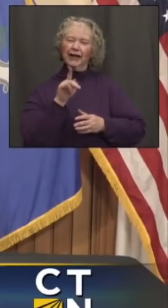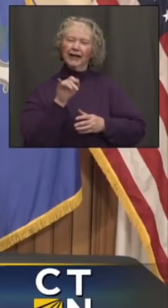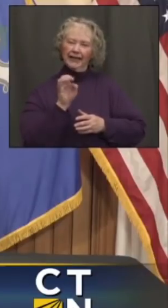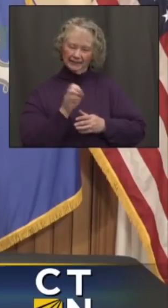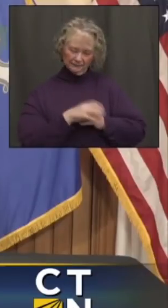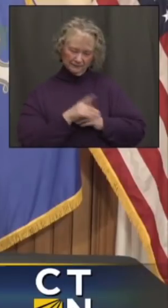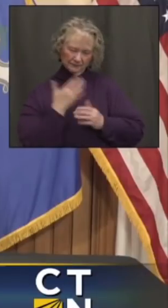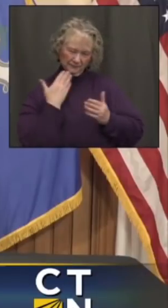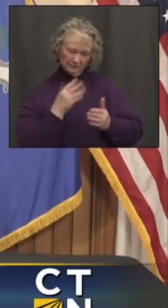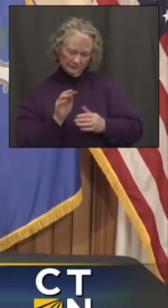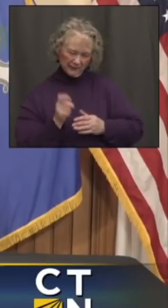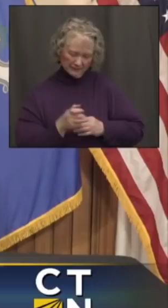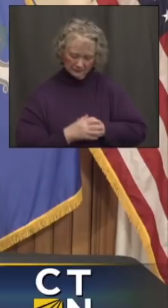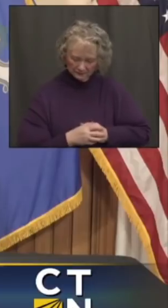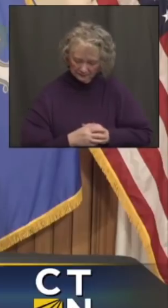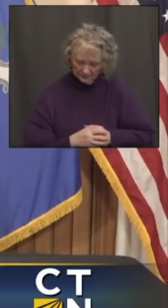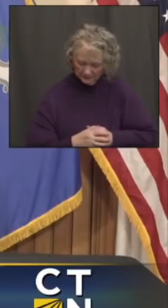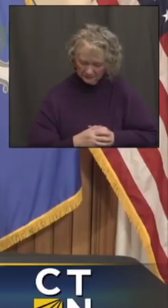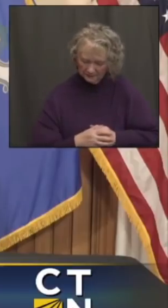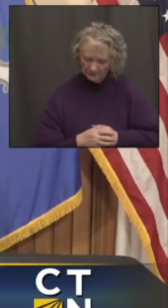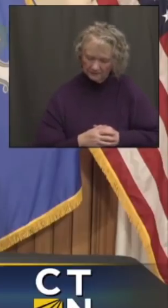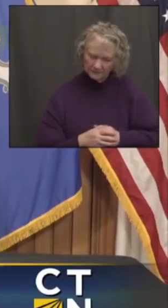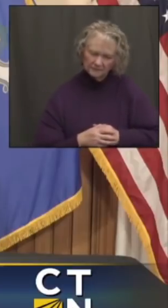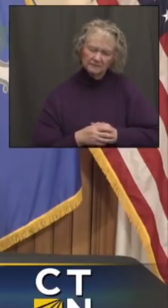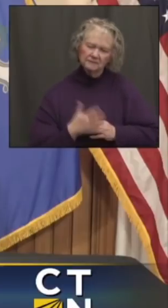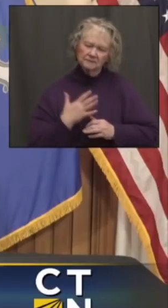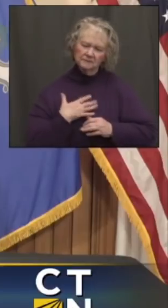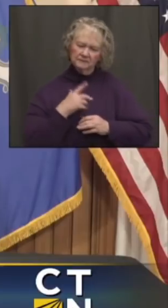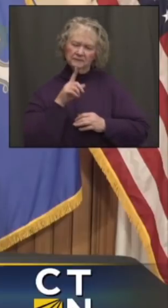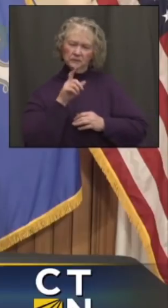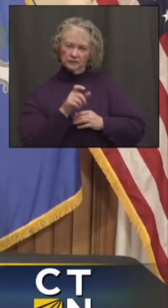find. Okay, we'll leave it at that. Thank you, sir.